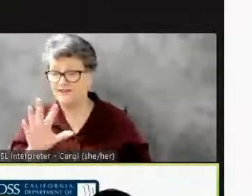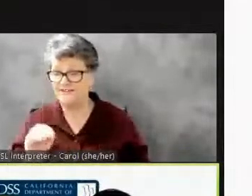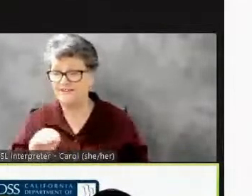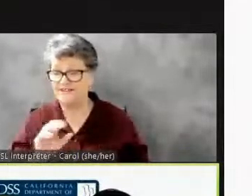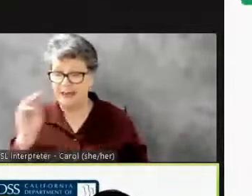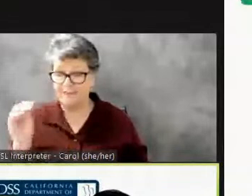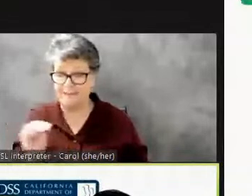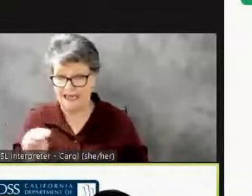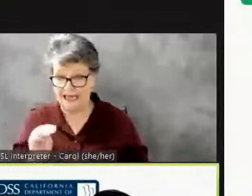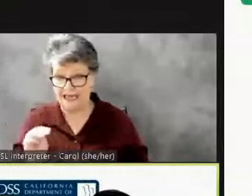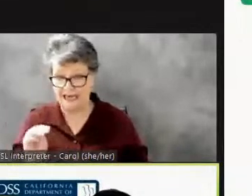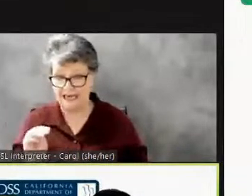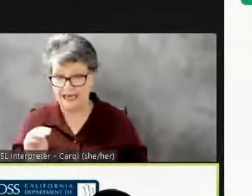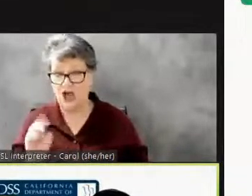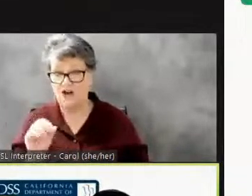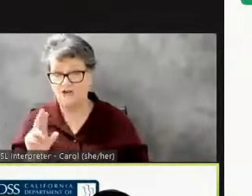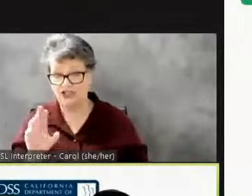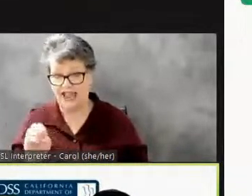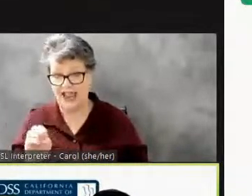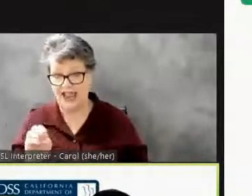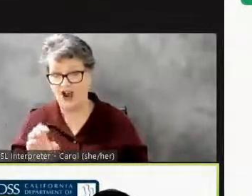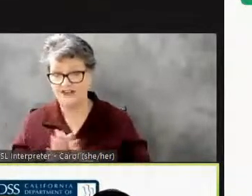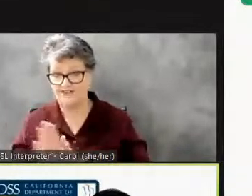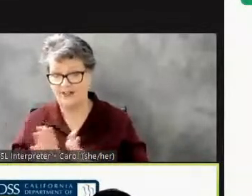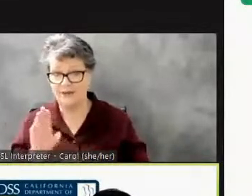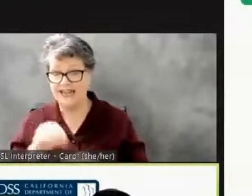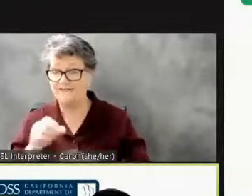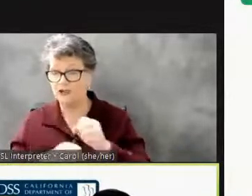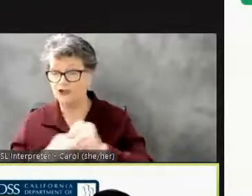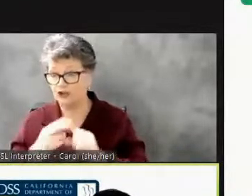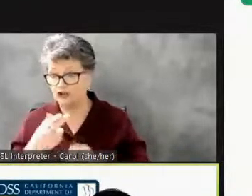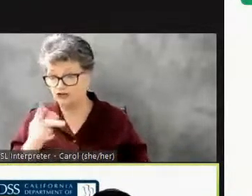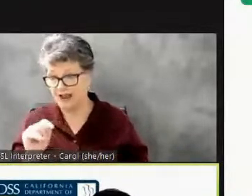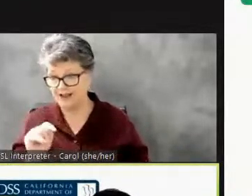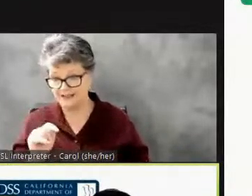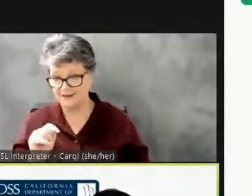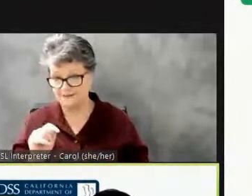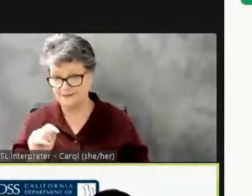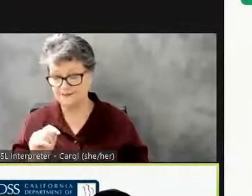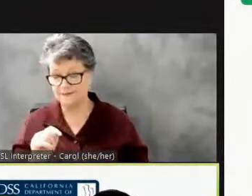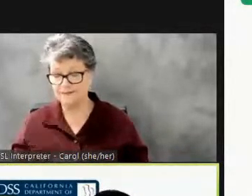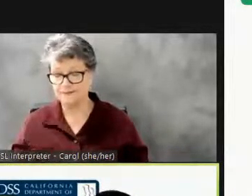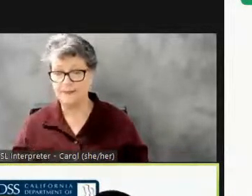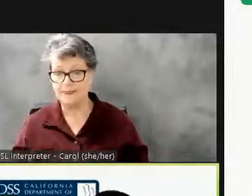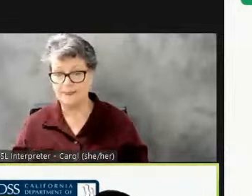$350 million for childcare and development infrastructure grant programs.